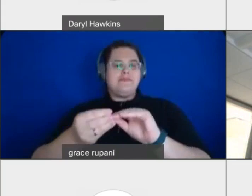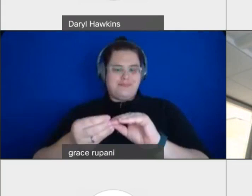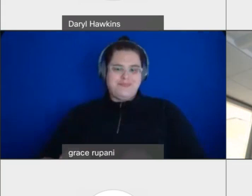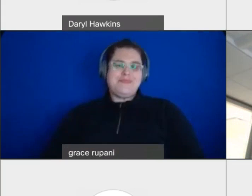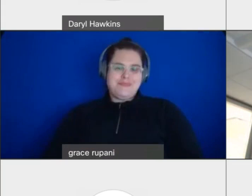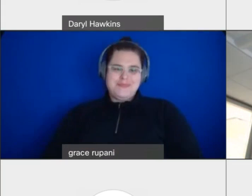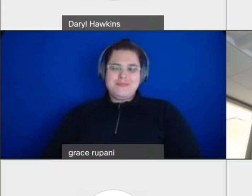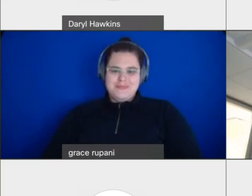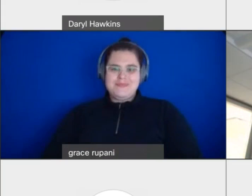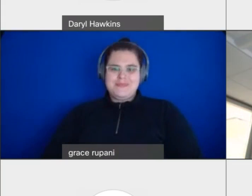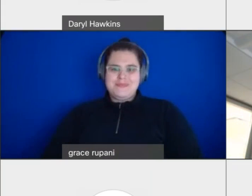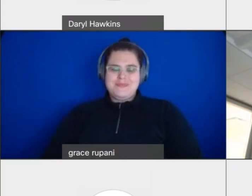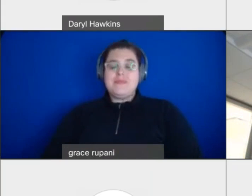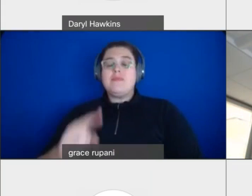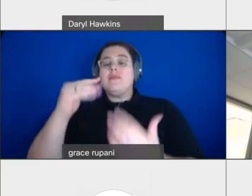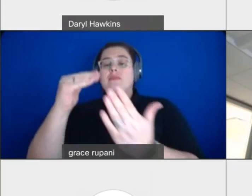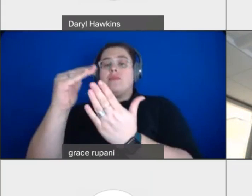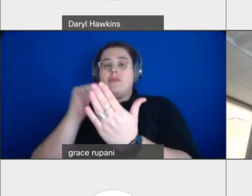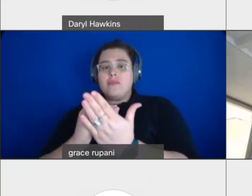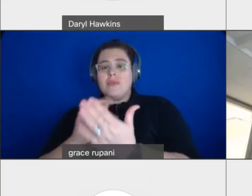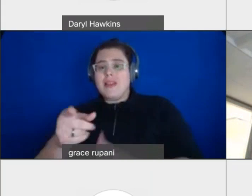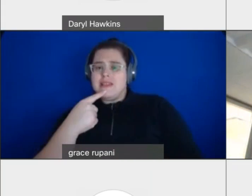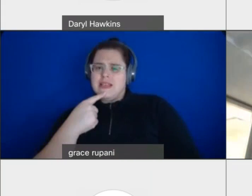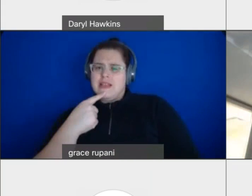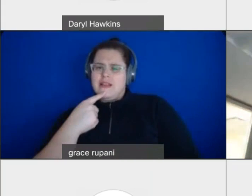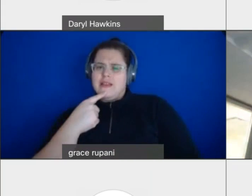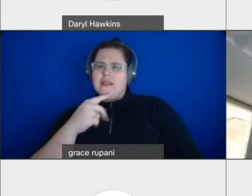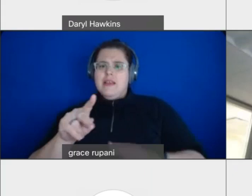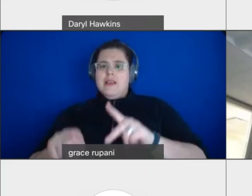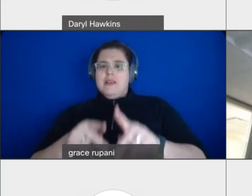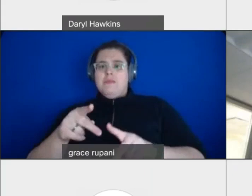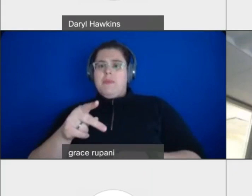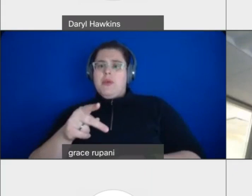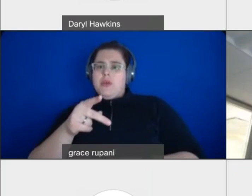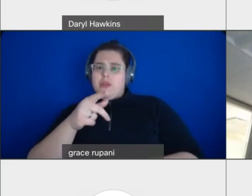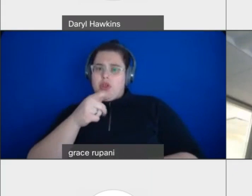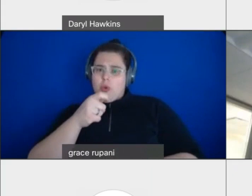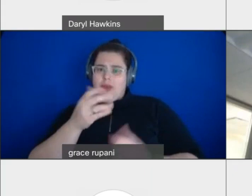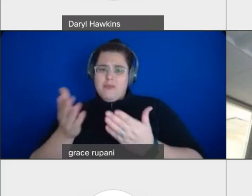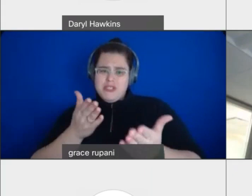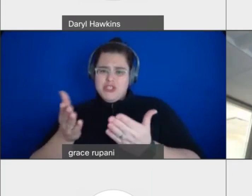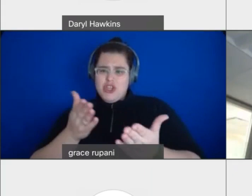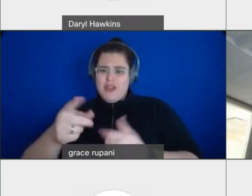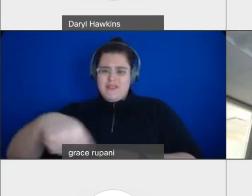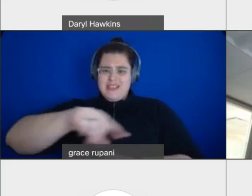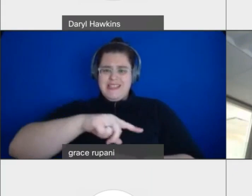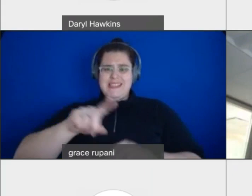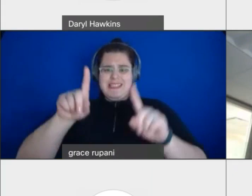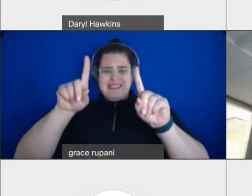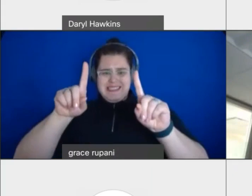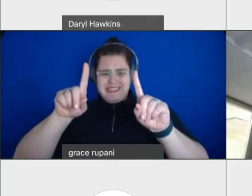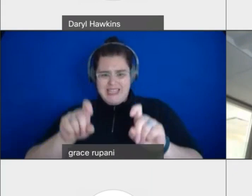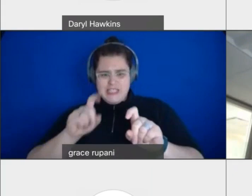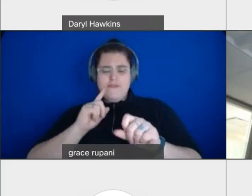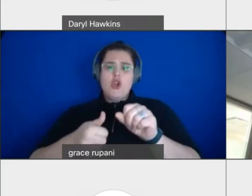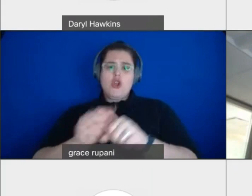Are we required to have a person served tested for COVID prior to receiving the vaccine? This is for people who